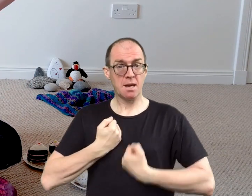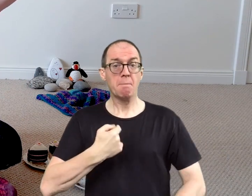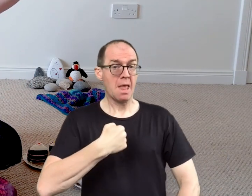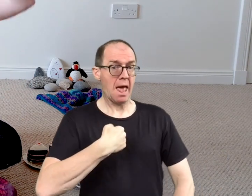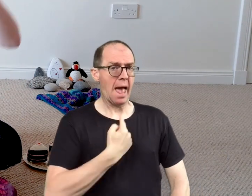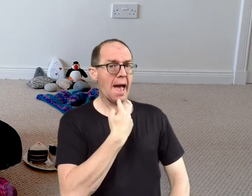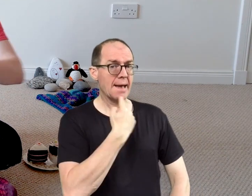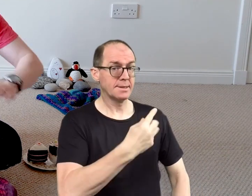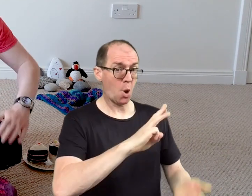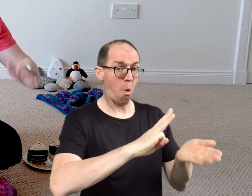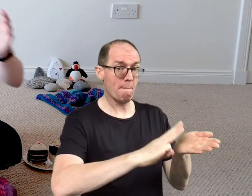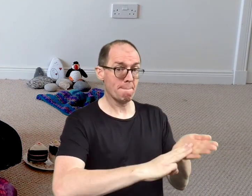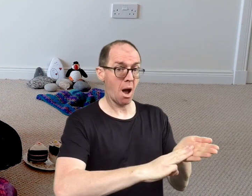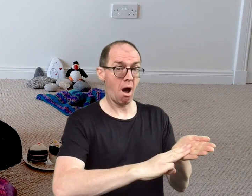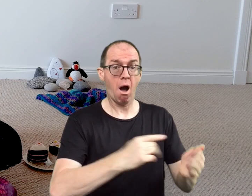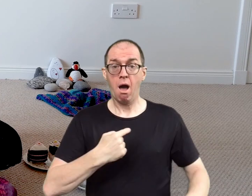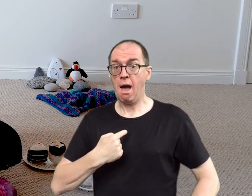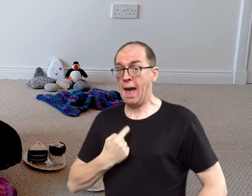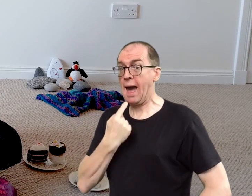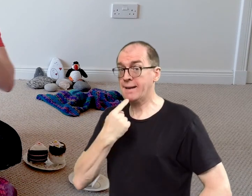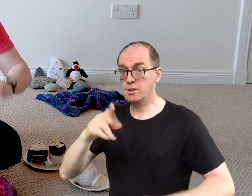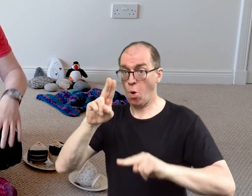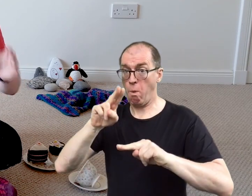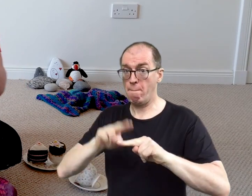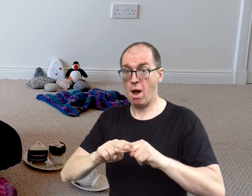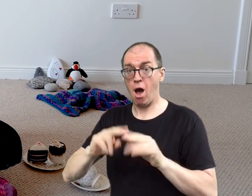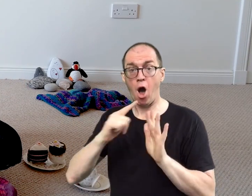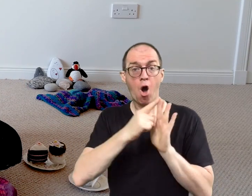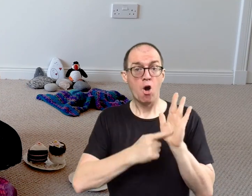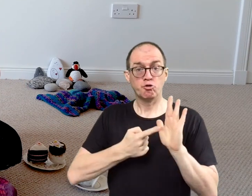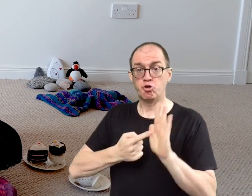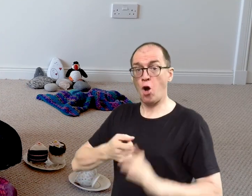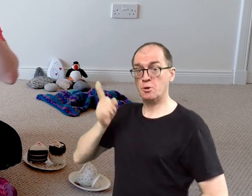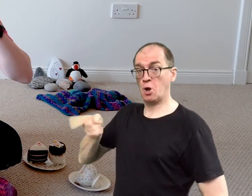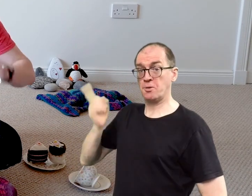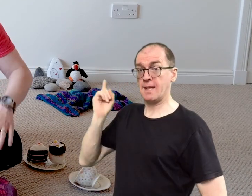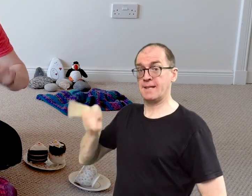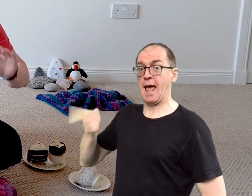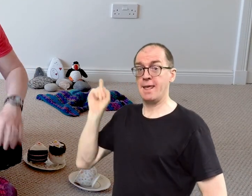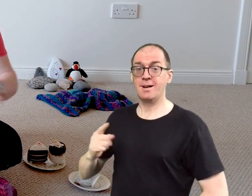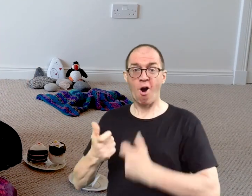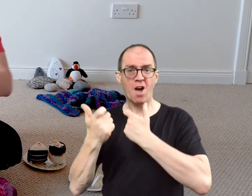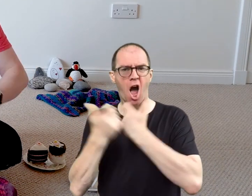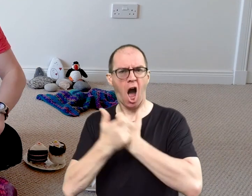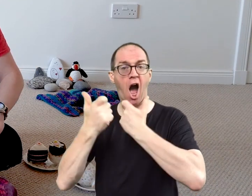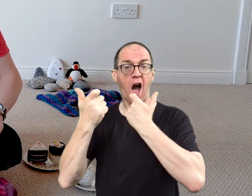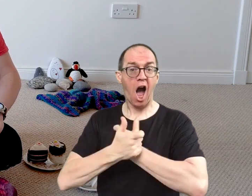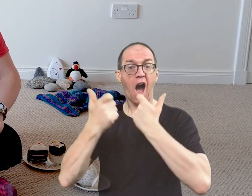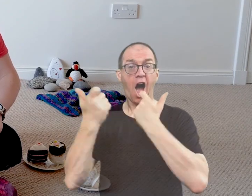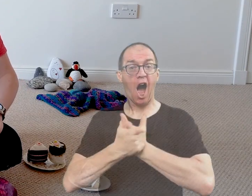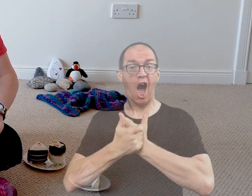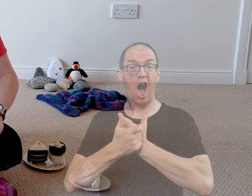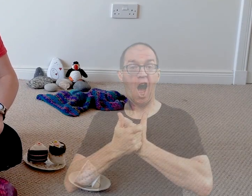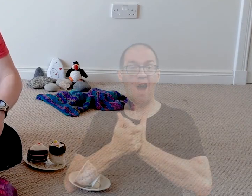me. I told Ma, I told Pa, John got a telling off, ha,